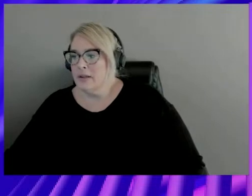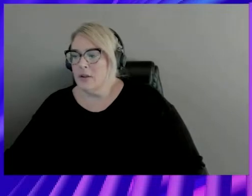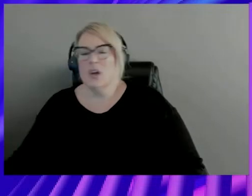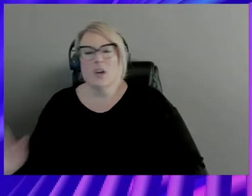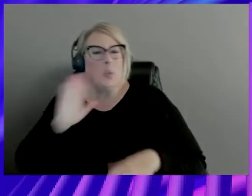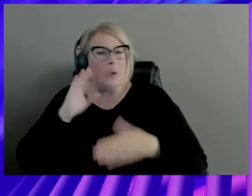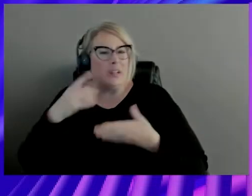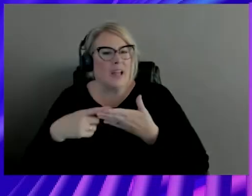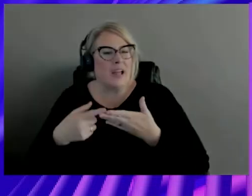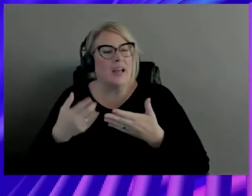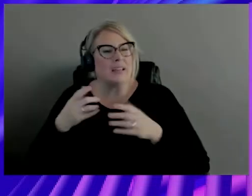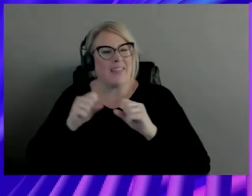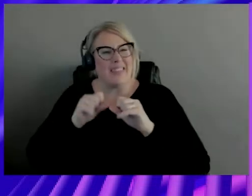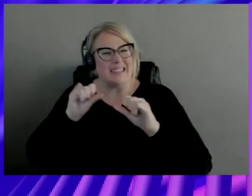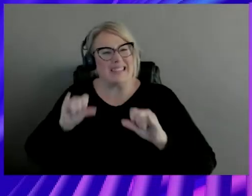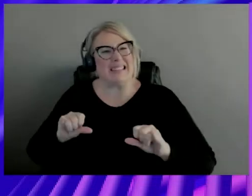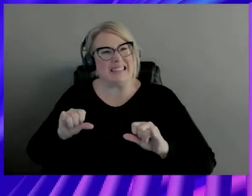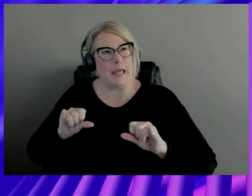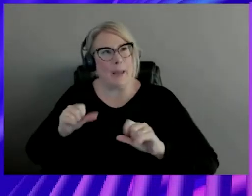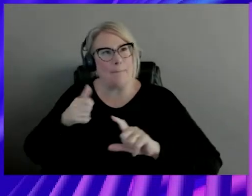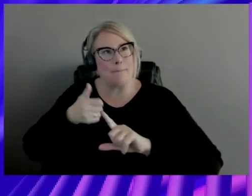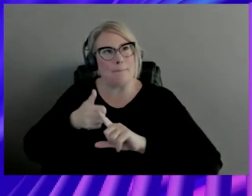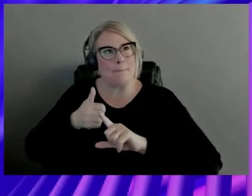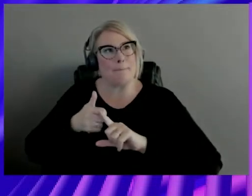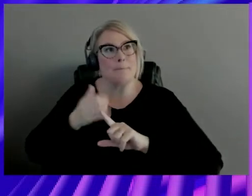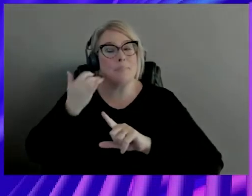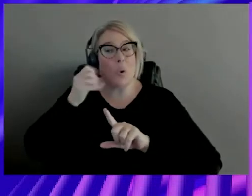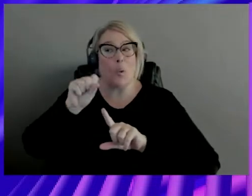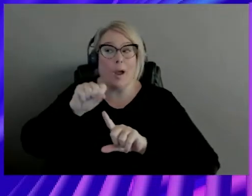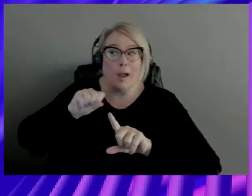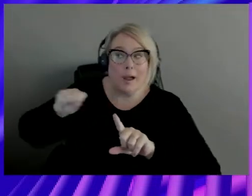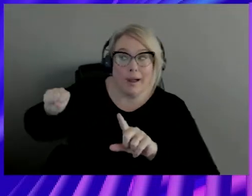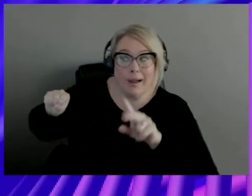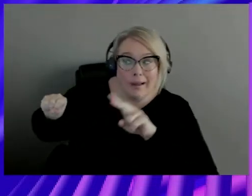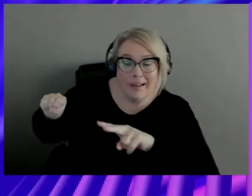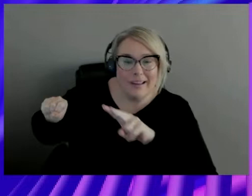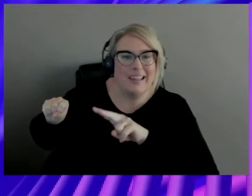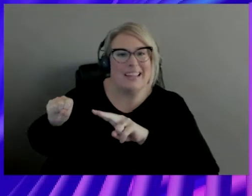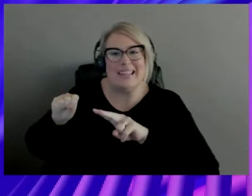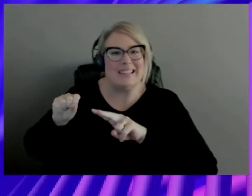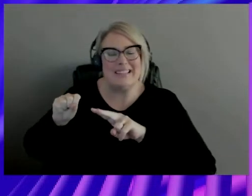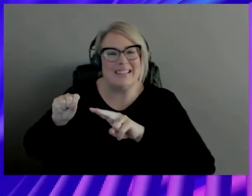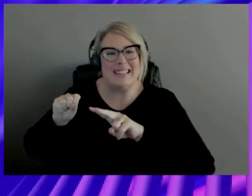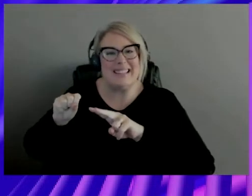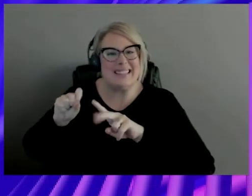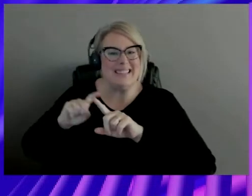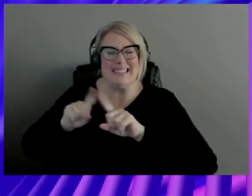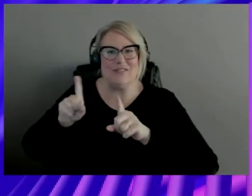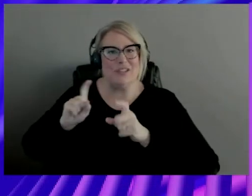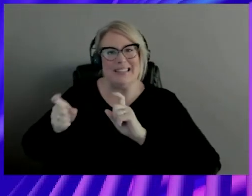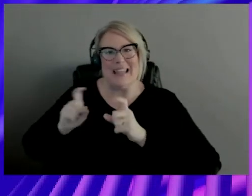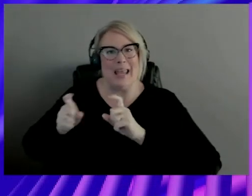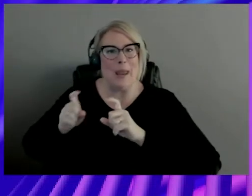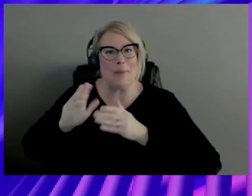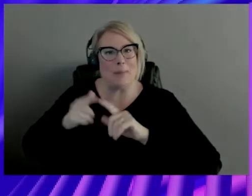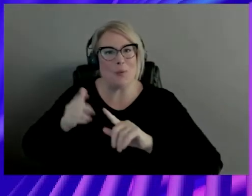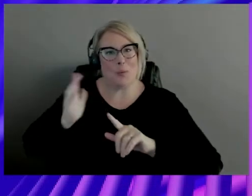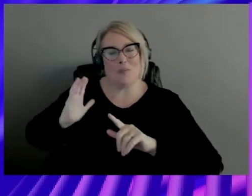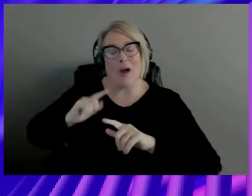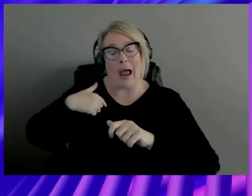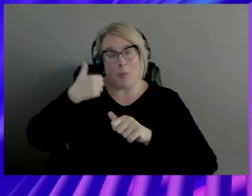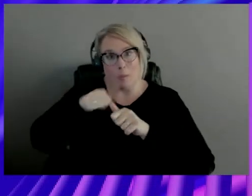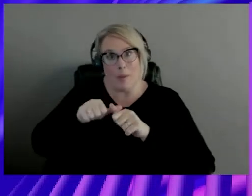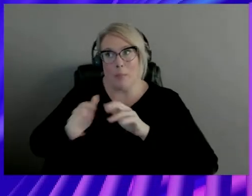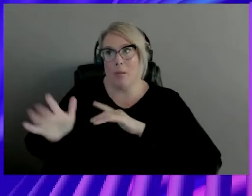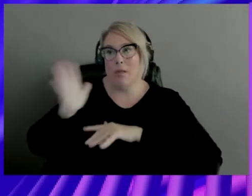system under the covers is a lot more dynamic than what we used to have in the old Wizard. Like, Steve and I can remember, like, manually creating those